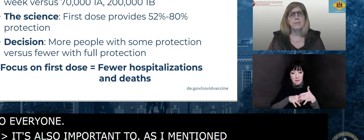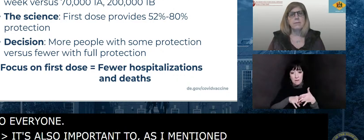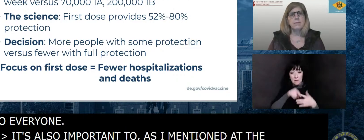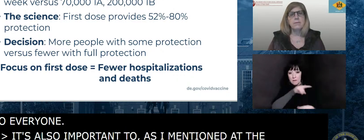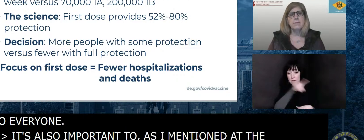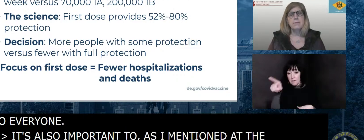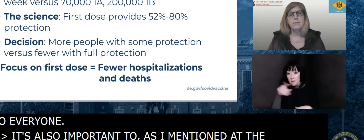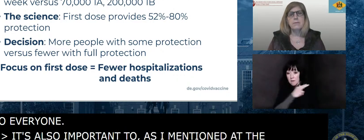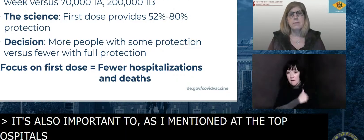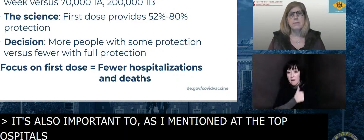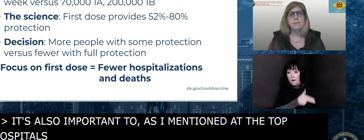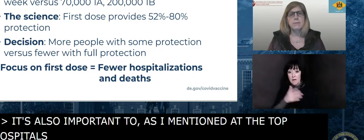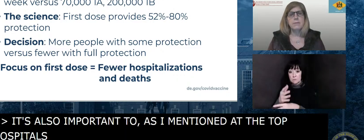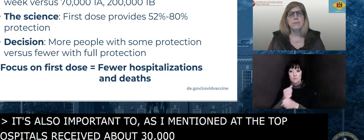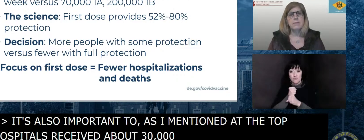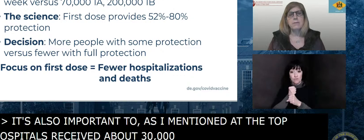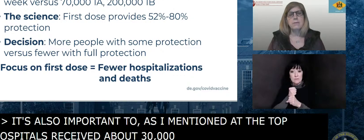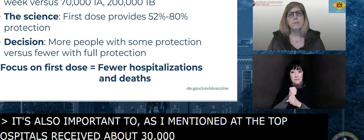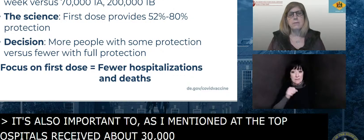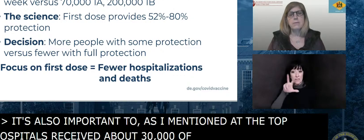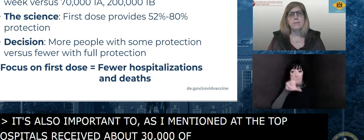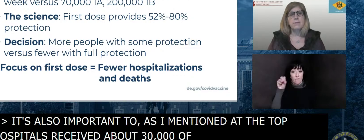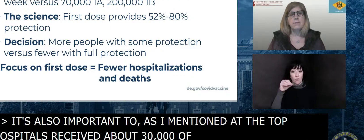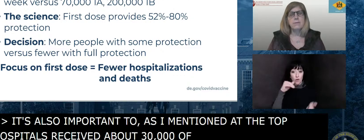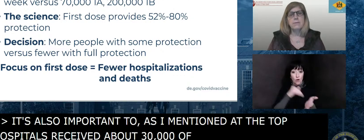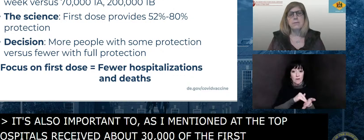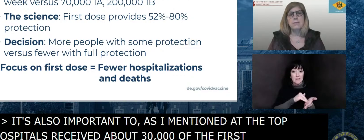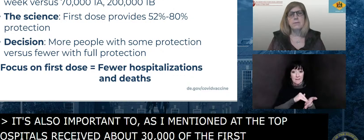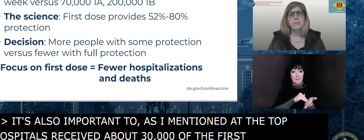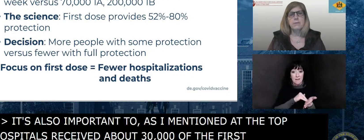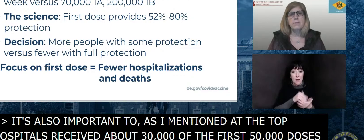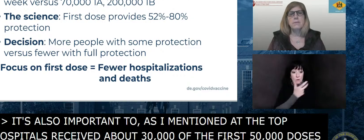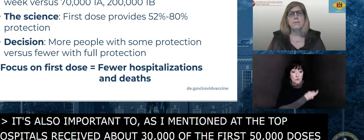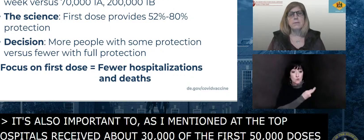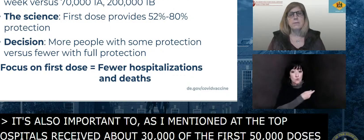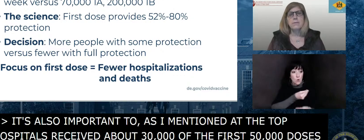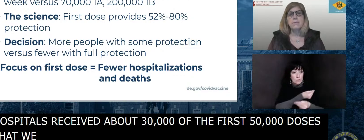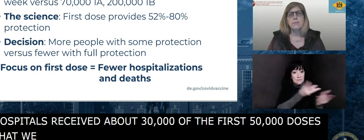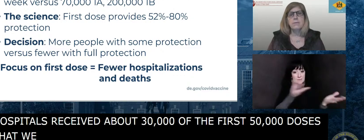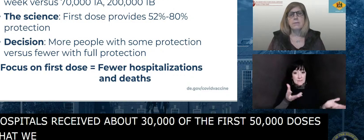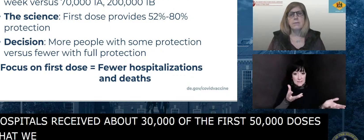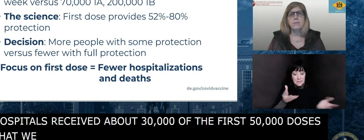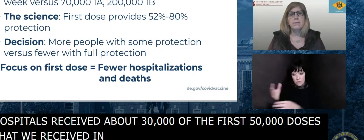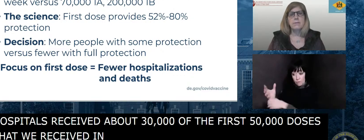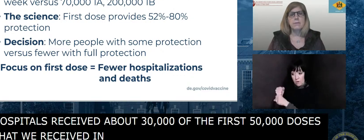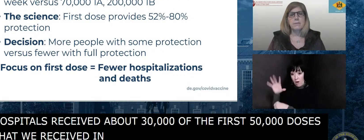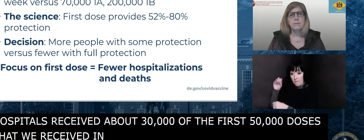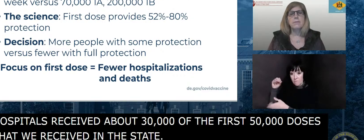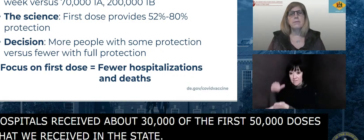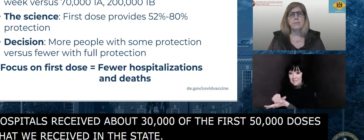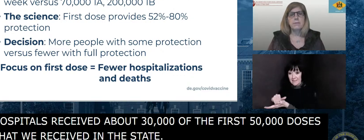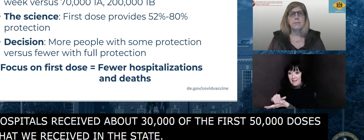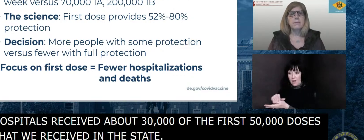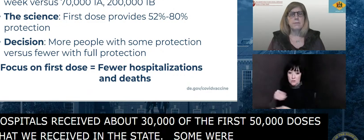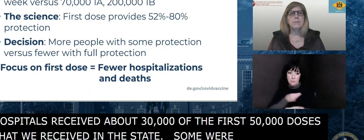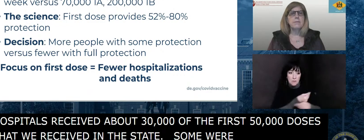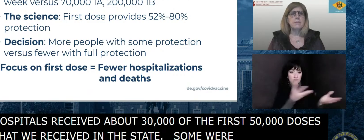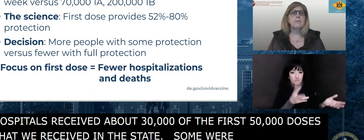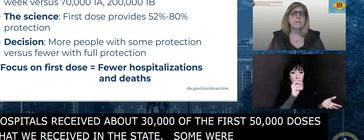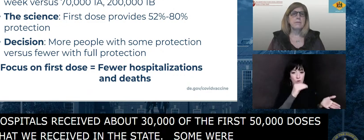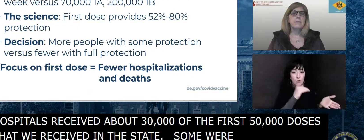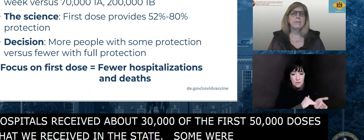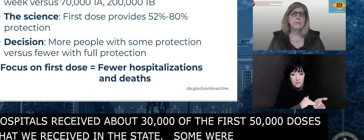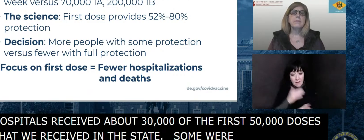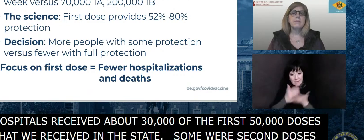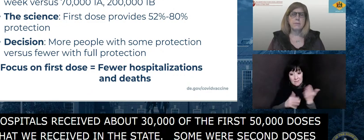about 30,000 of the first 50,000 doses that we received in the state. Some of those were second doses, and they have been delivering those second doses